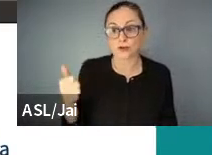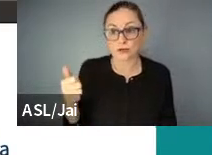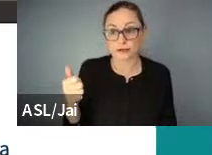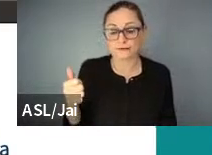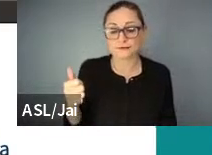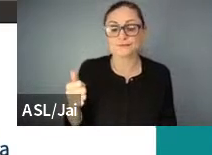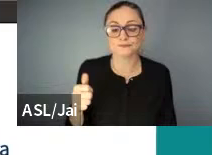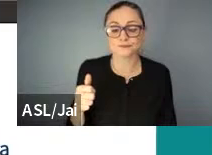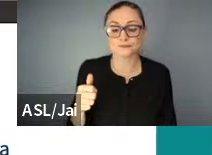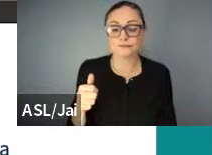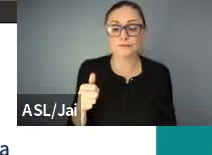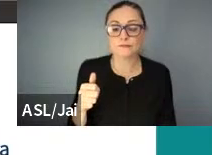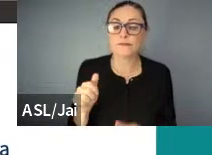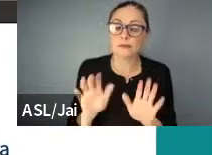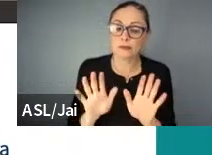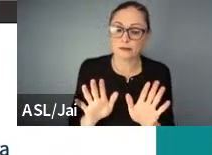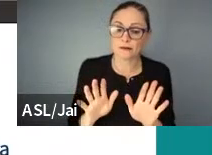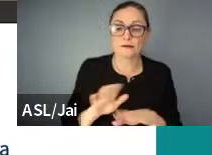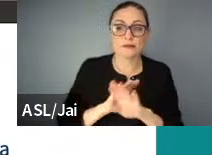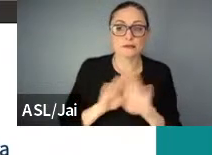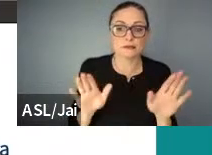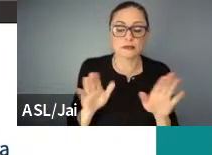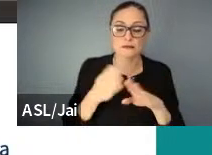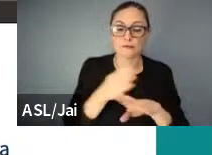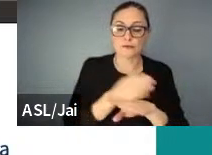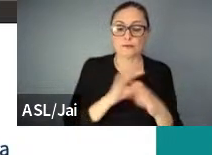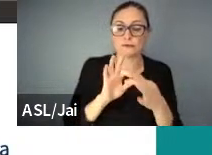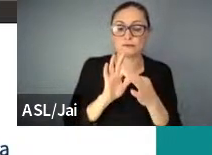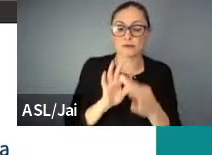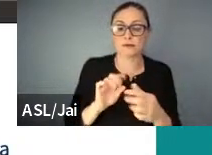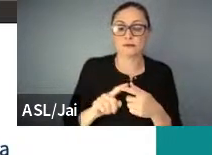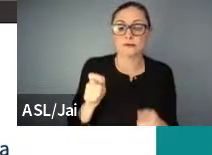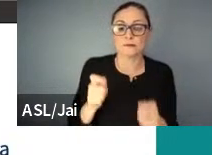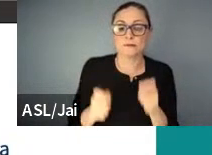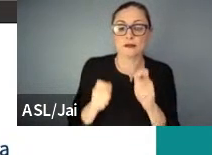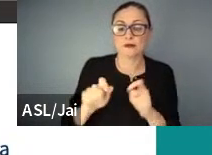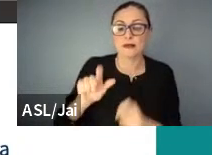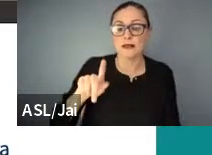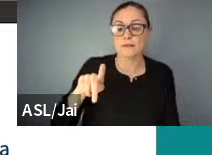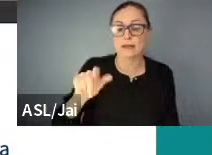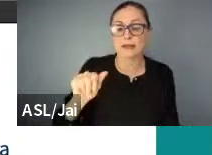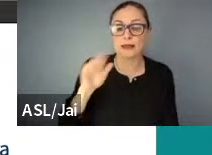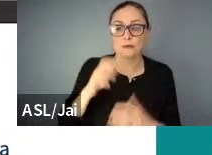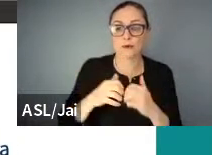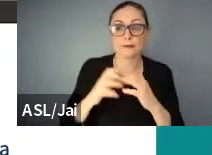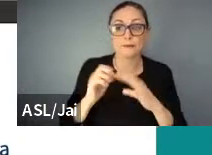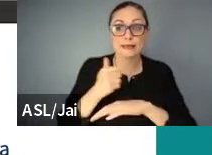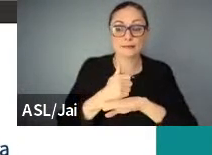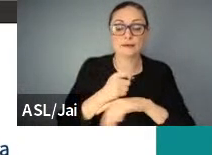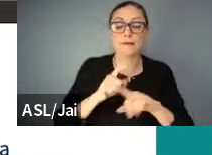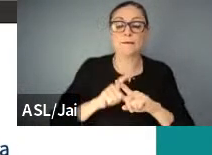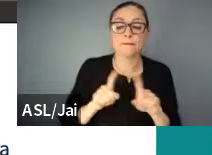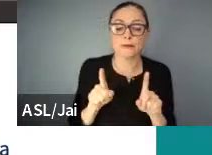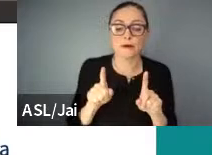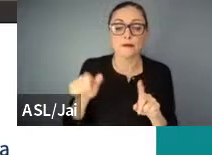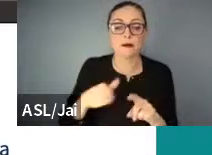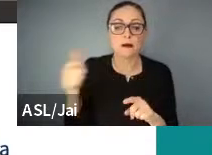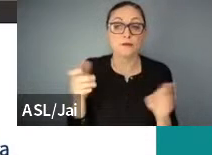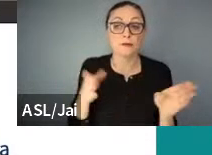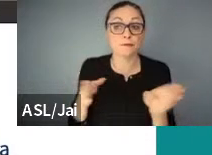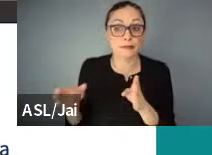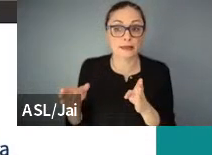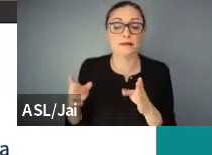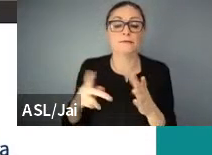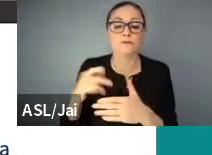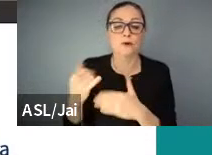That's if none of the improvements associated with the modified LPA would be implemented. but other planned projects